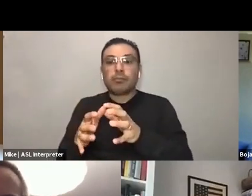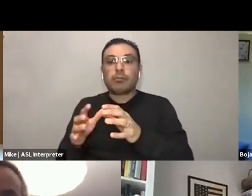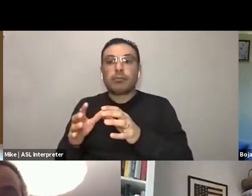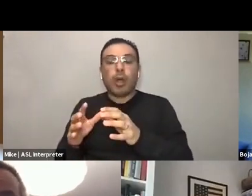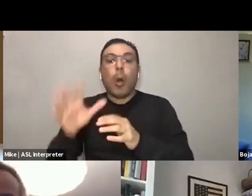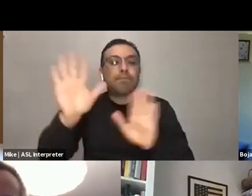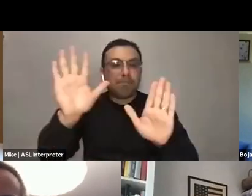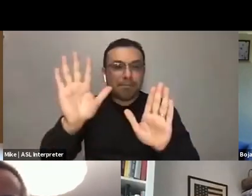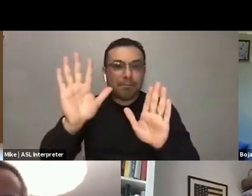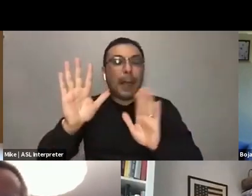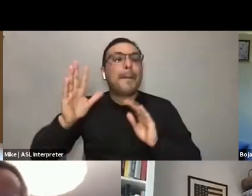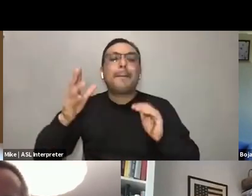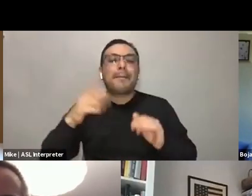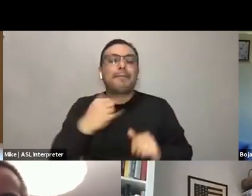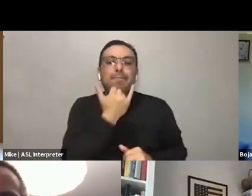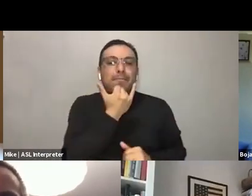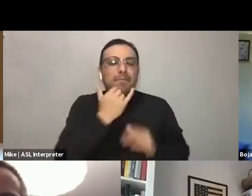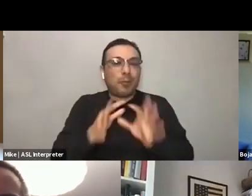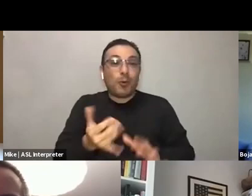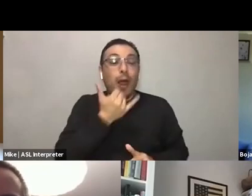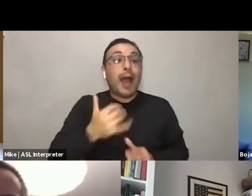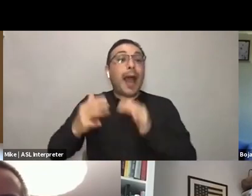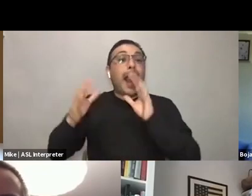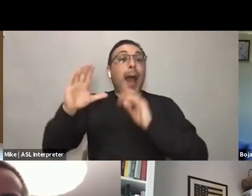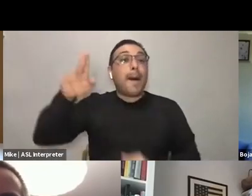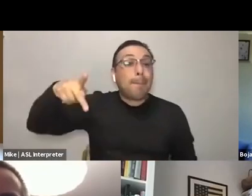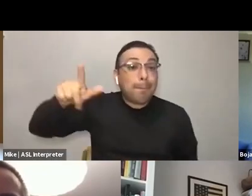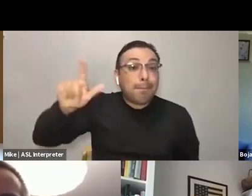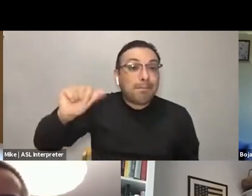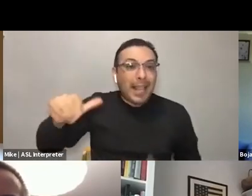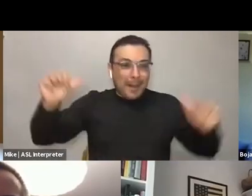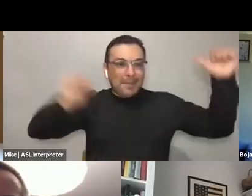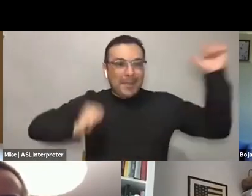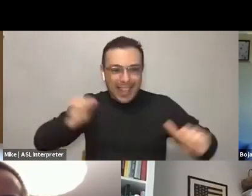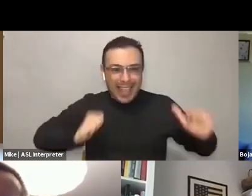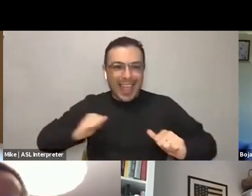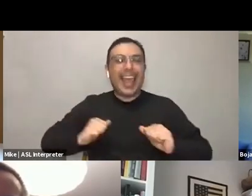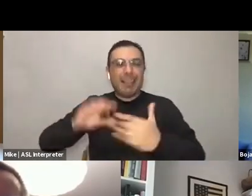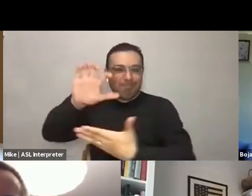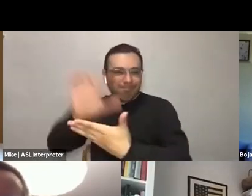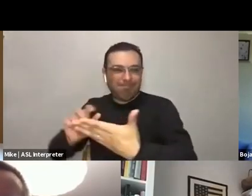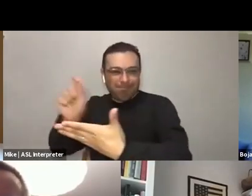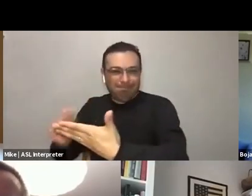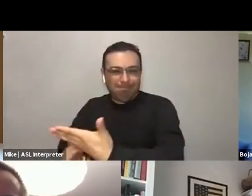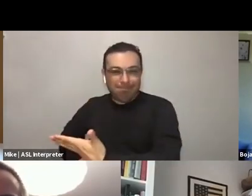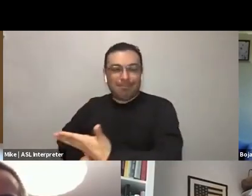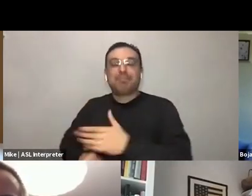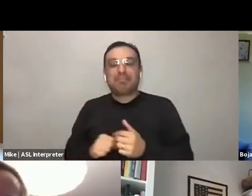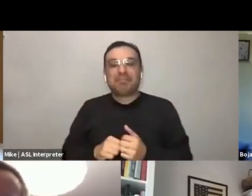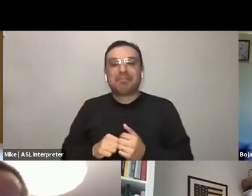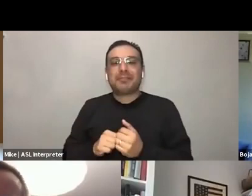and work that contains disabled characters. And we also started a two-week intensive training program